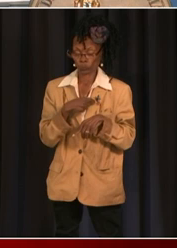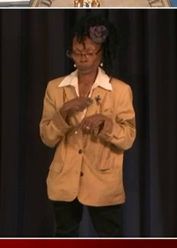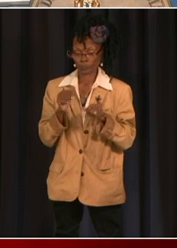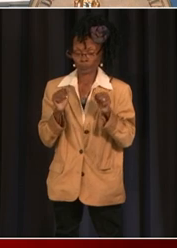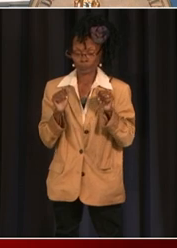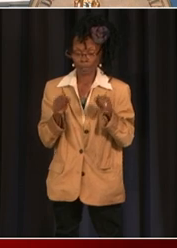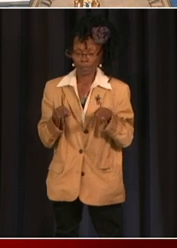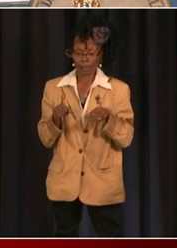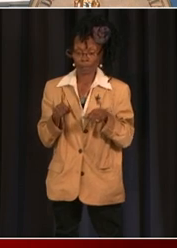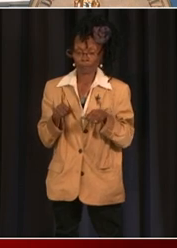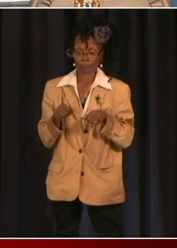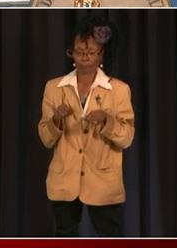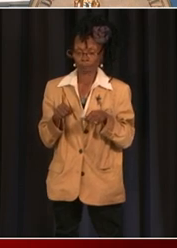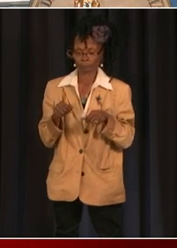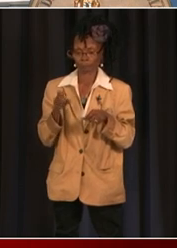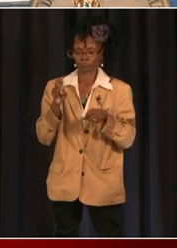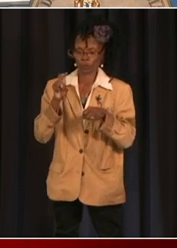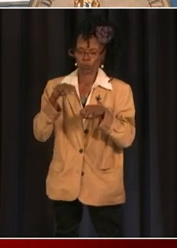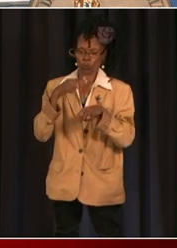of normalcy